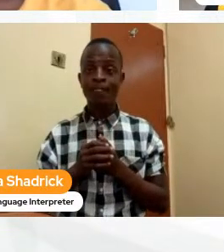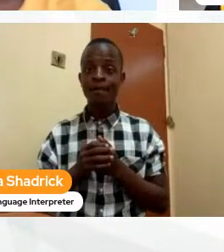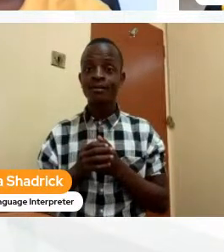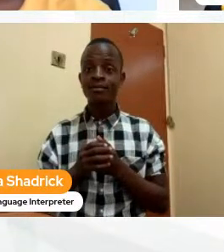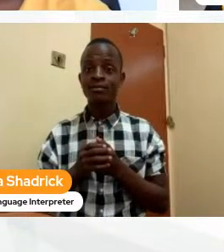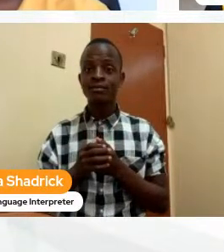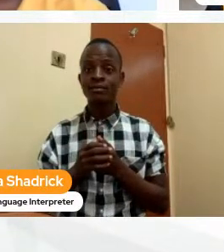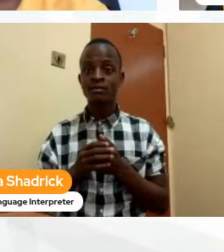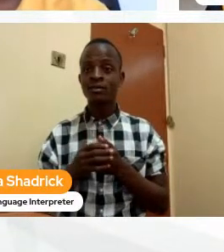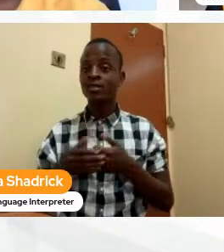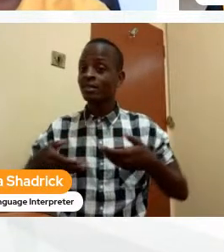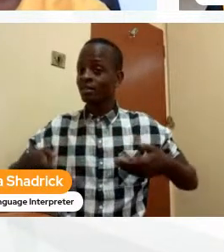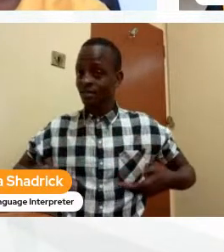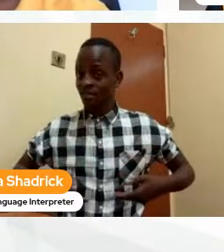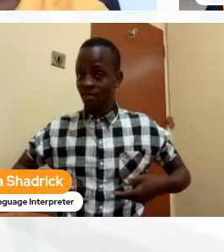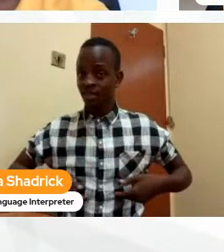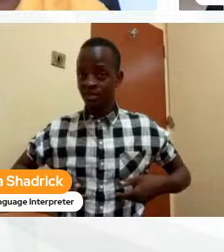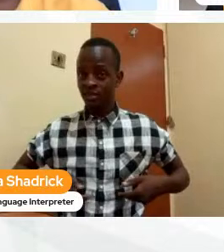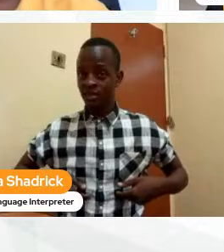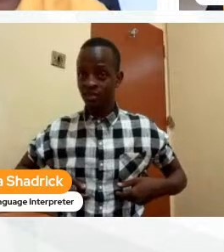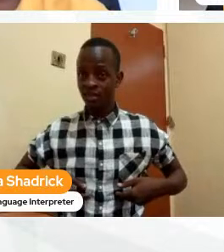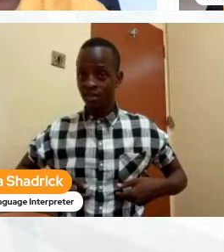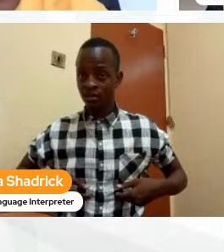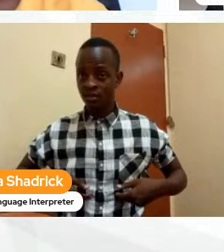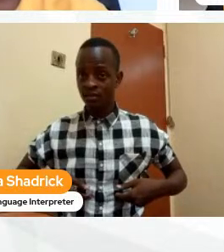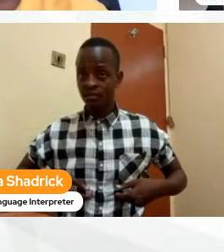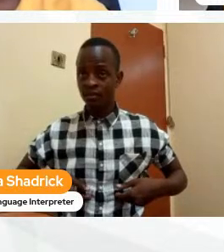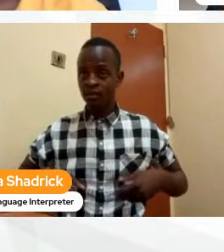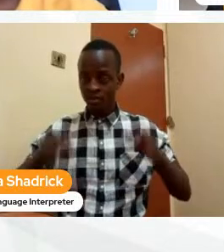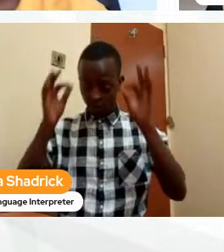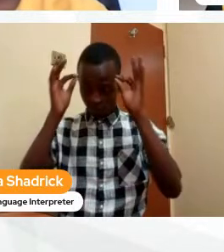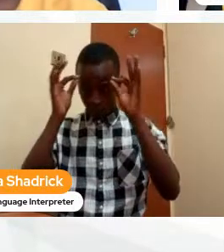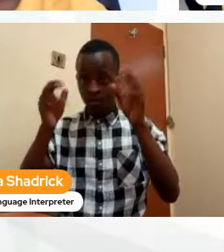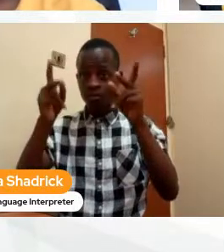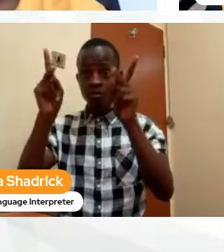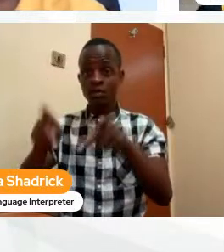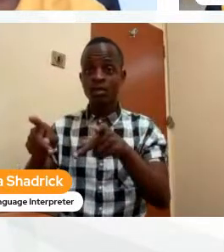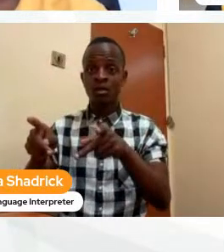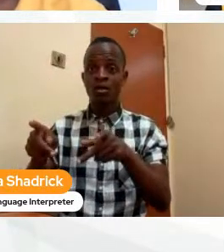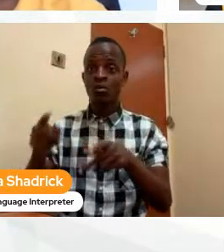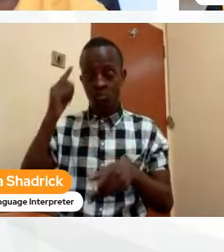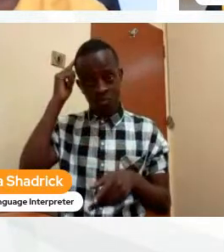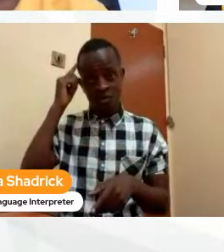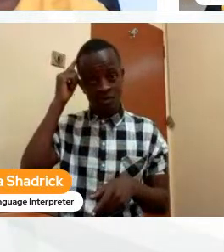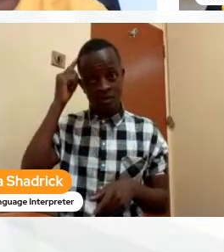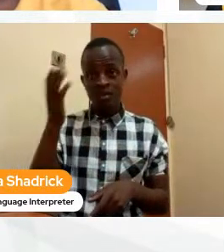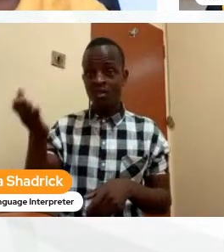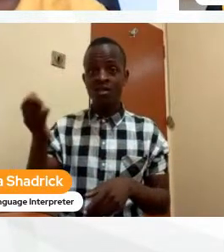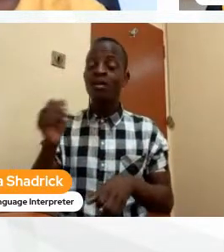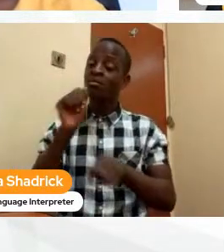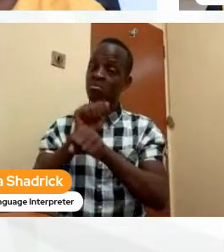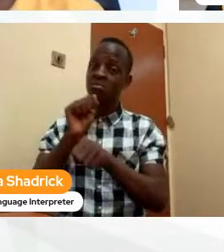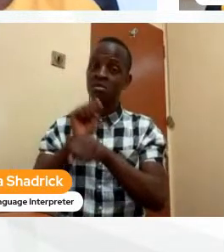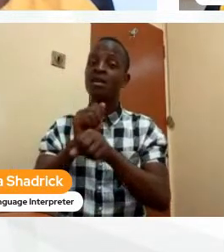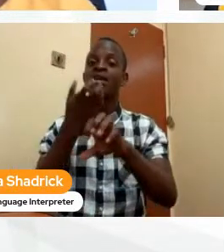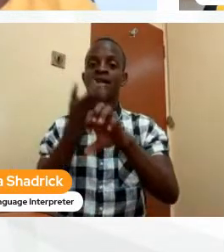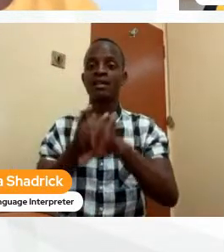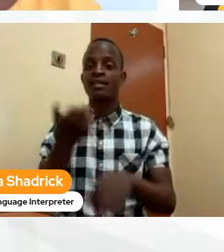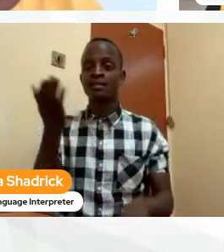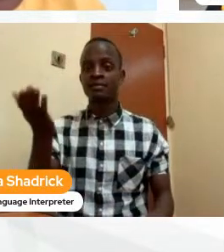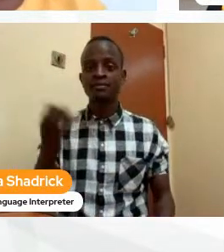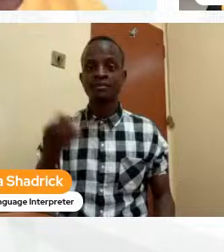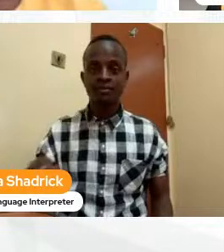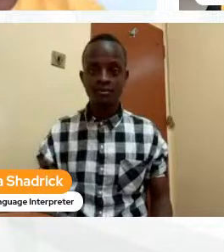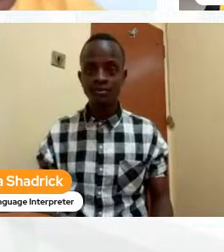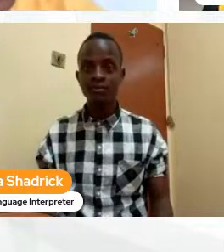to these focal point persons. So I think they really deserve it. So I All have